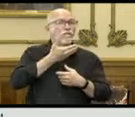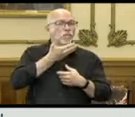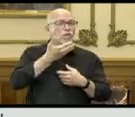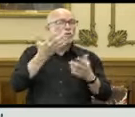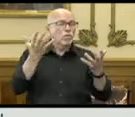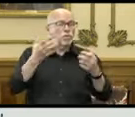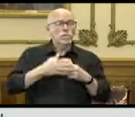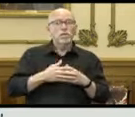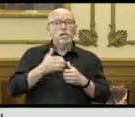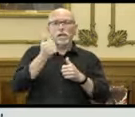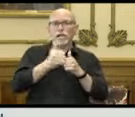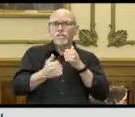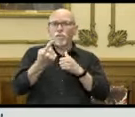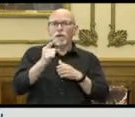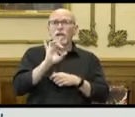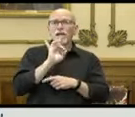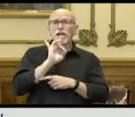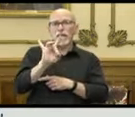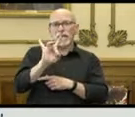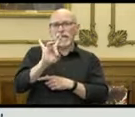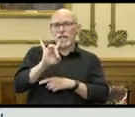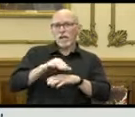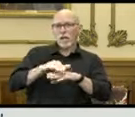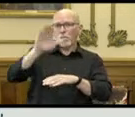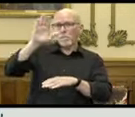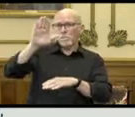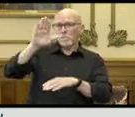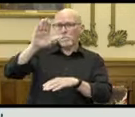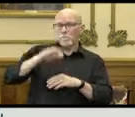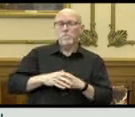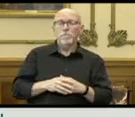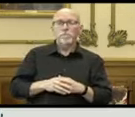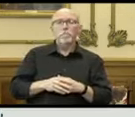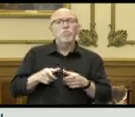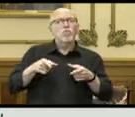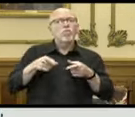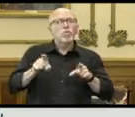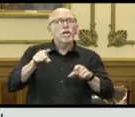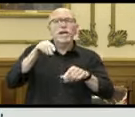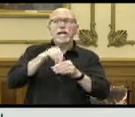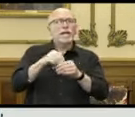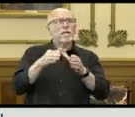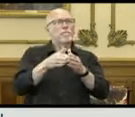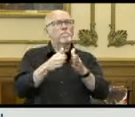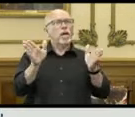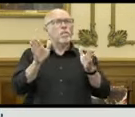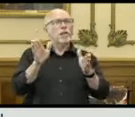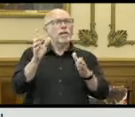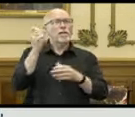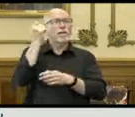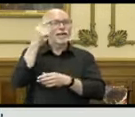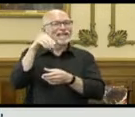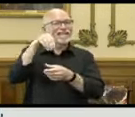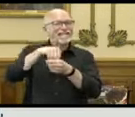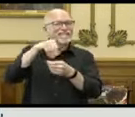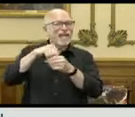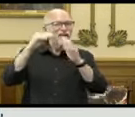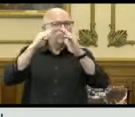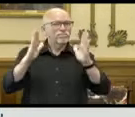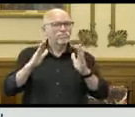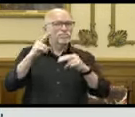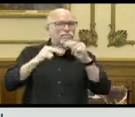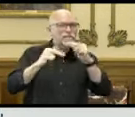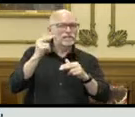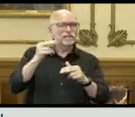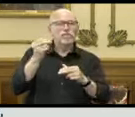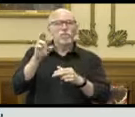for anyone 8 years or older while you are in public indoor spaces and commercial